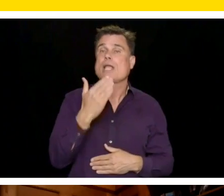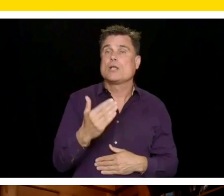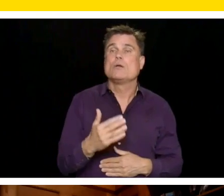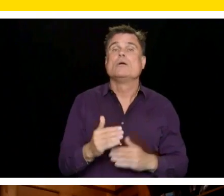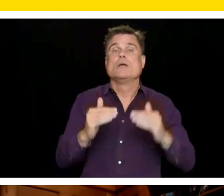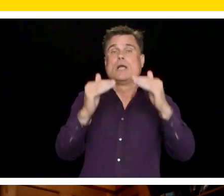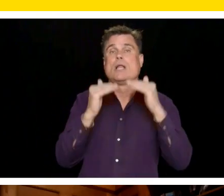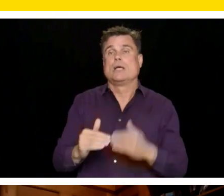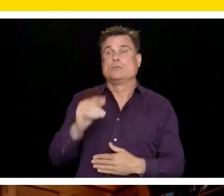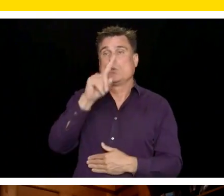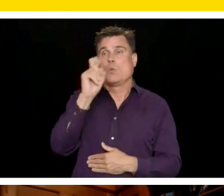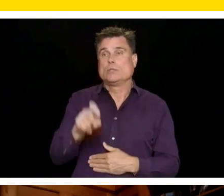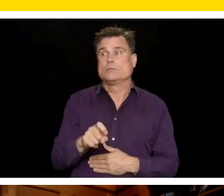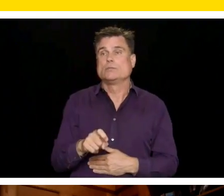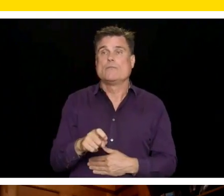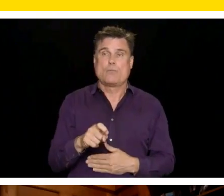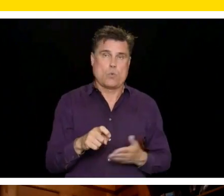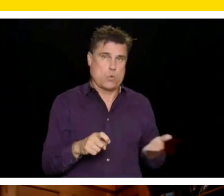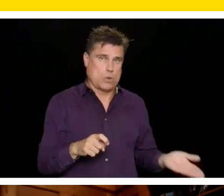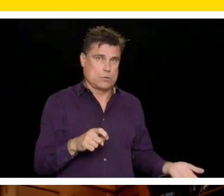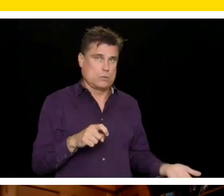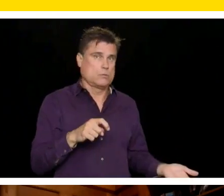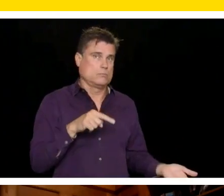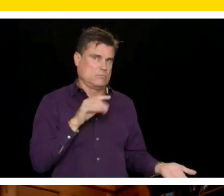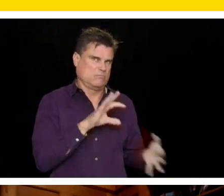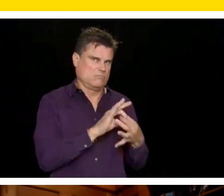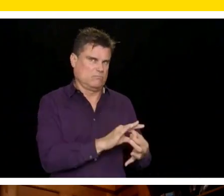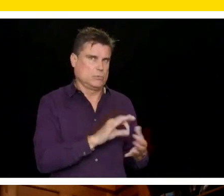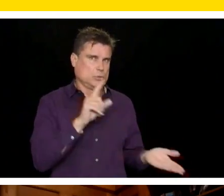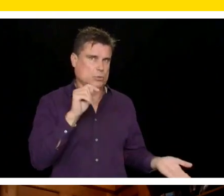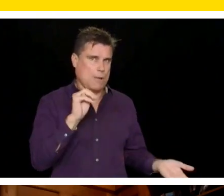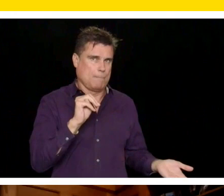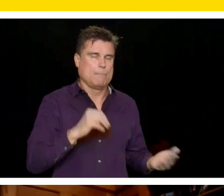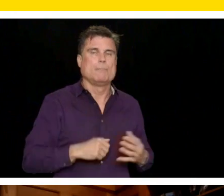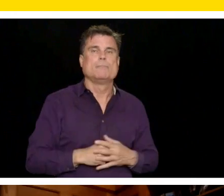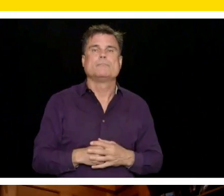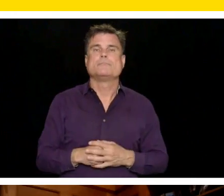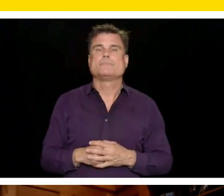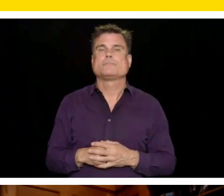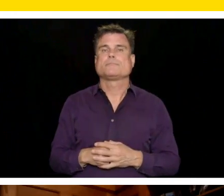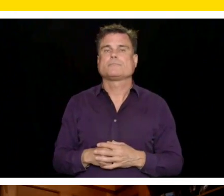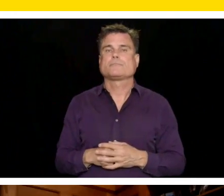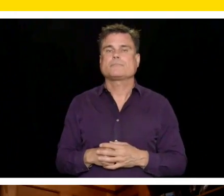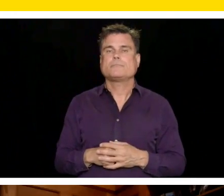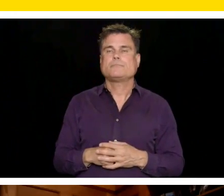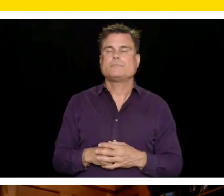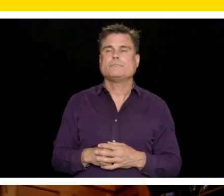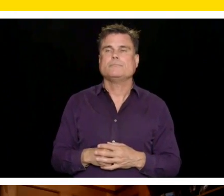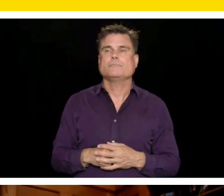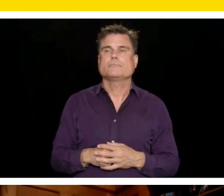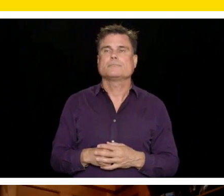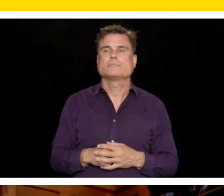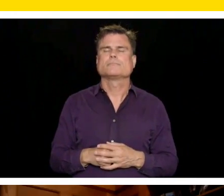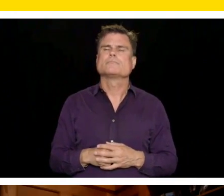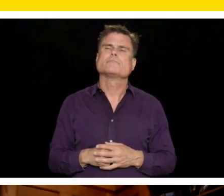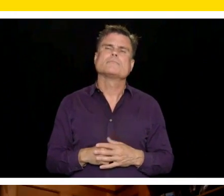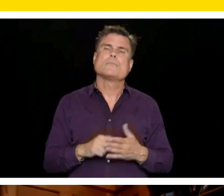Facebook Live. The first one is, where can we apply for small business grants